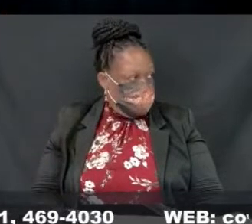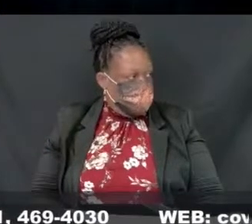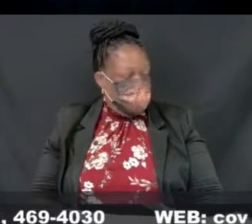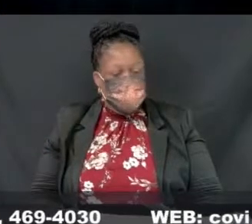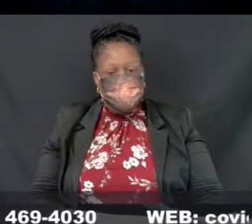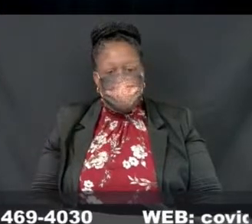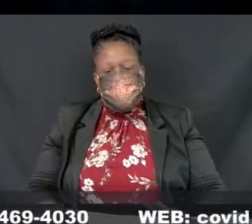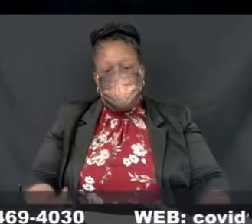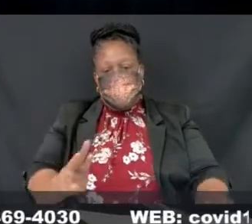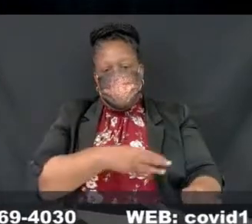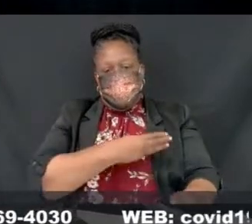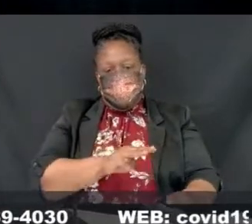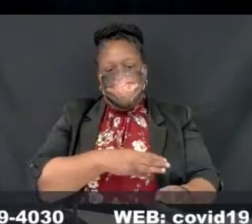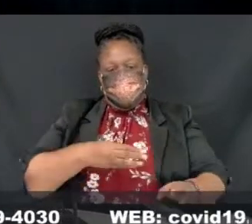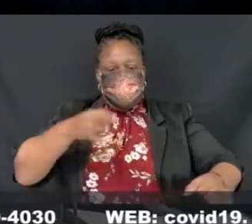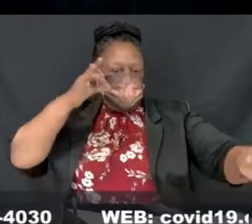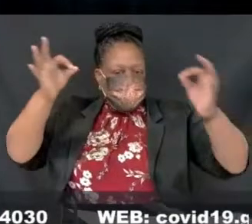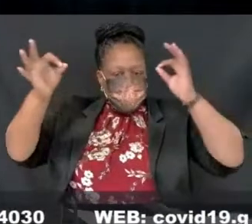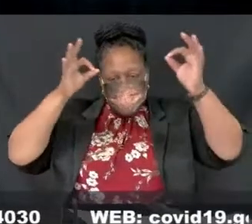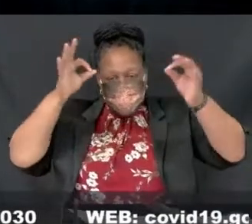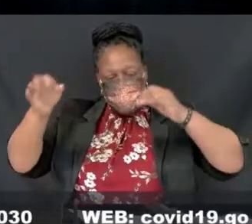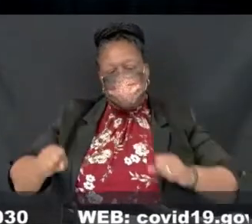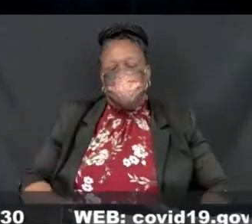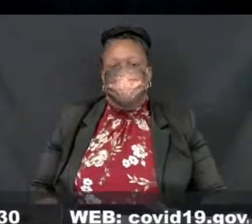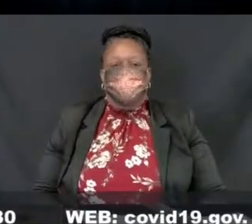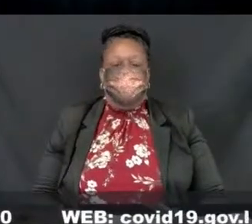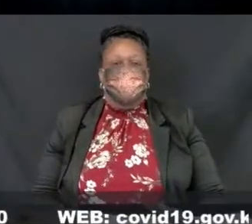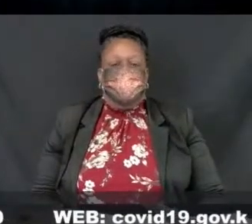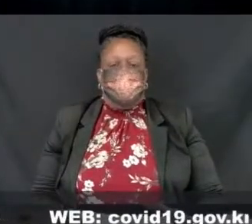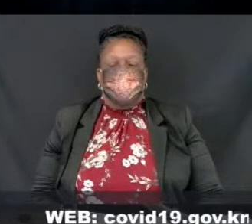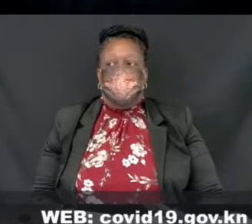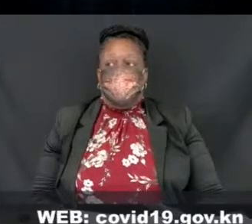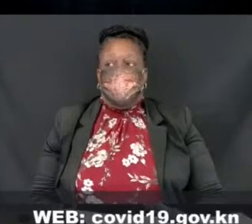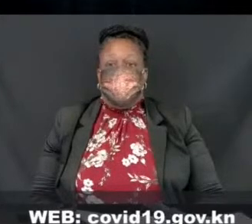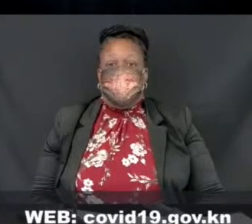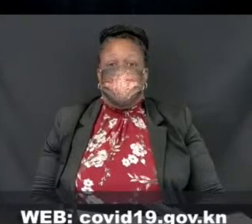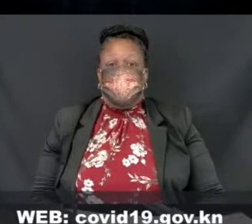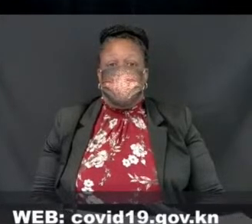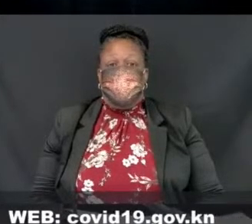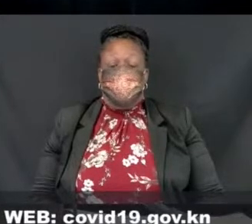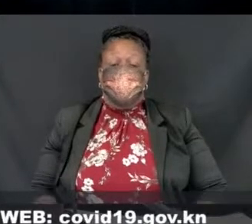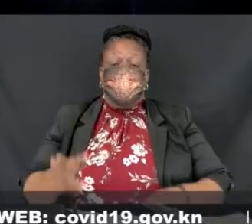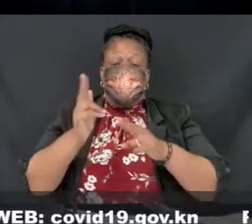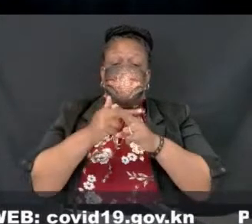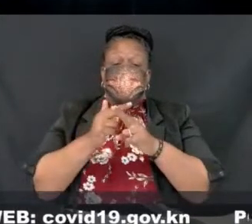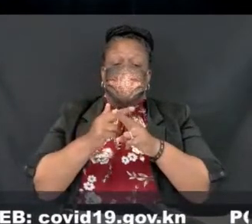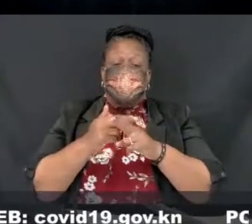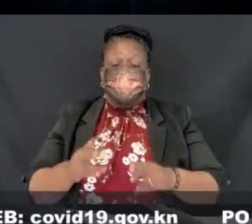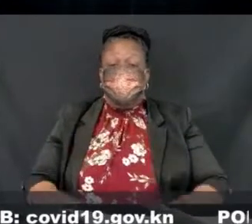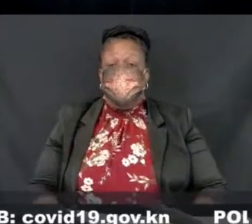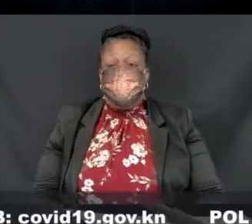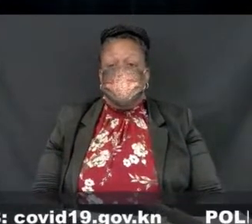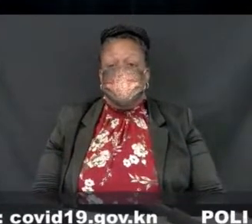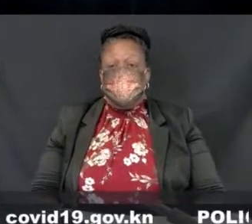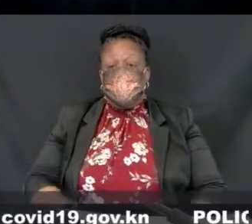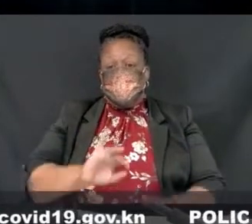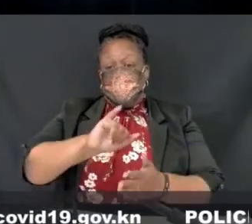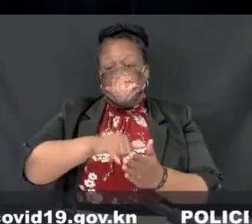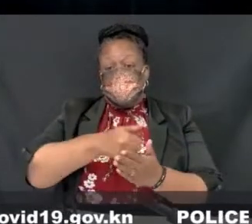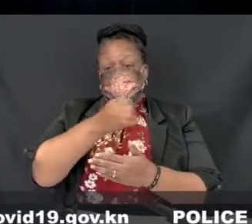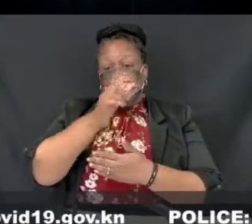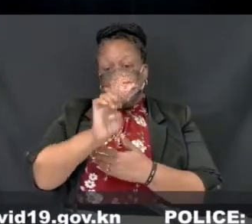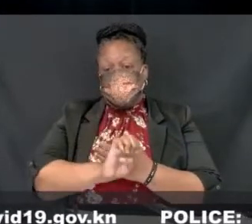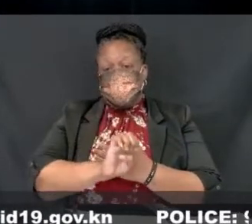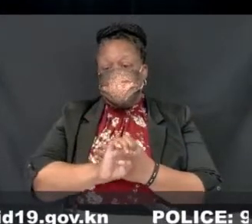everything happening, we think we could have this happen. And we looked at it, we got the recommendations, everybody get the input, we have